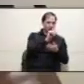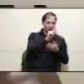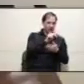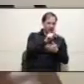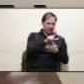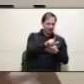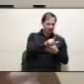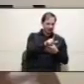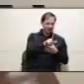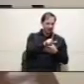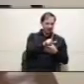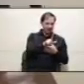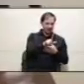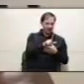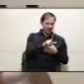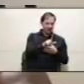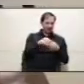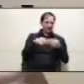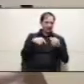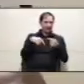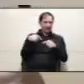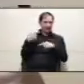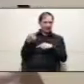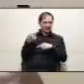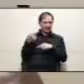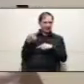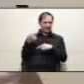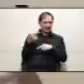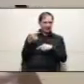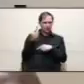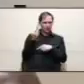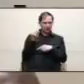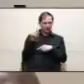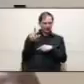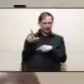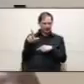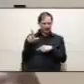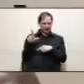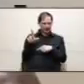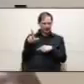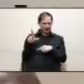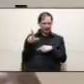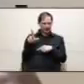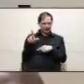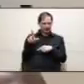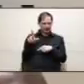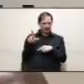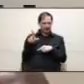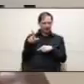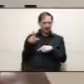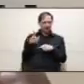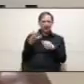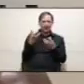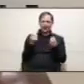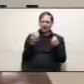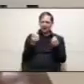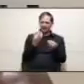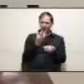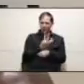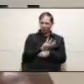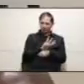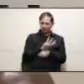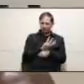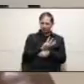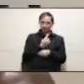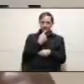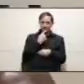on the previous slide. Now on the following one, allocation of 1.7, and then then after that there's number 4. Then you say the construction